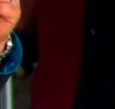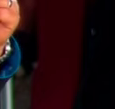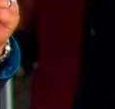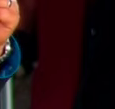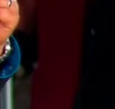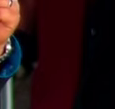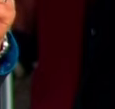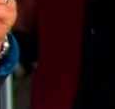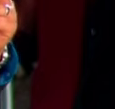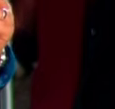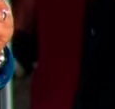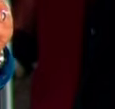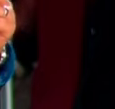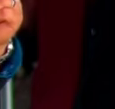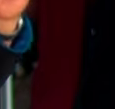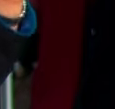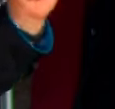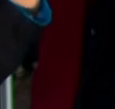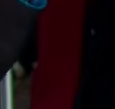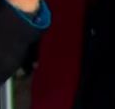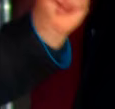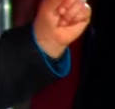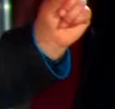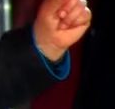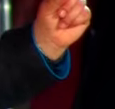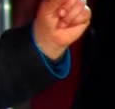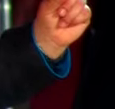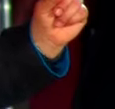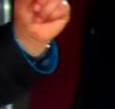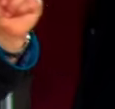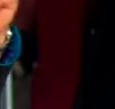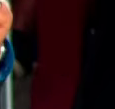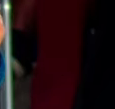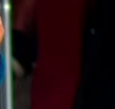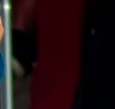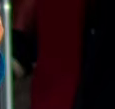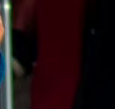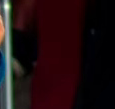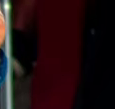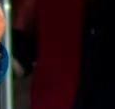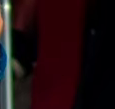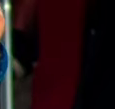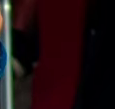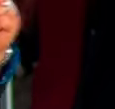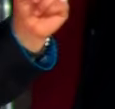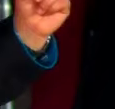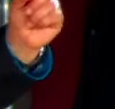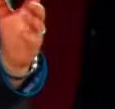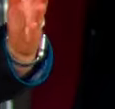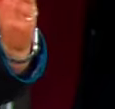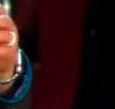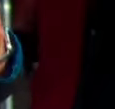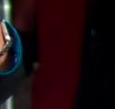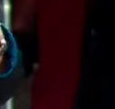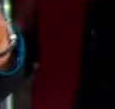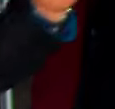don't be brave, don't be just brave, be smart. And we want to pull those groups together across all these